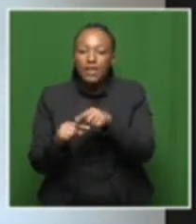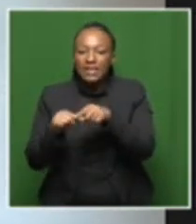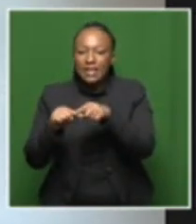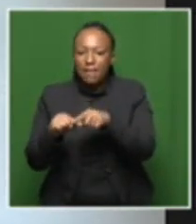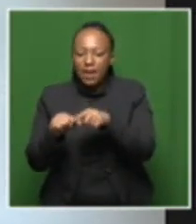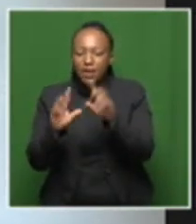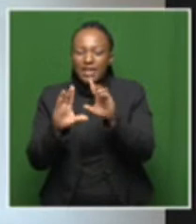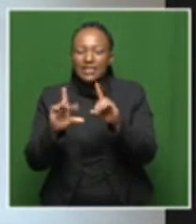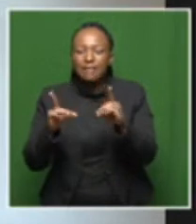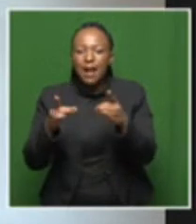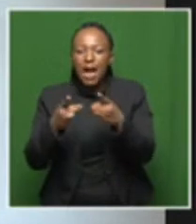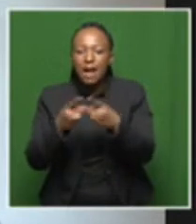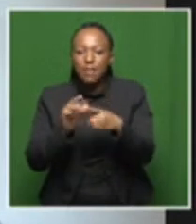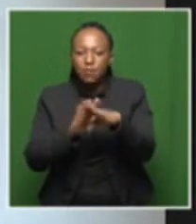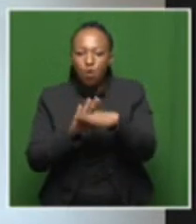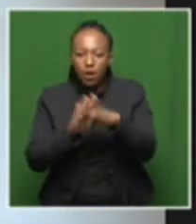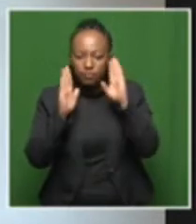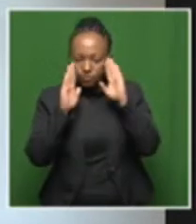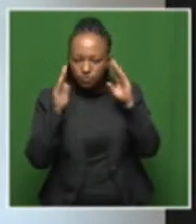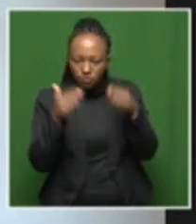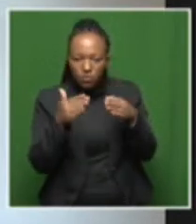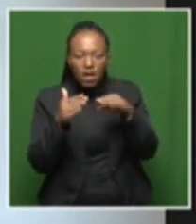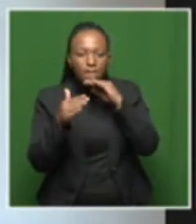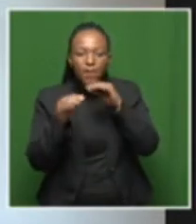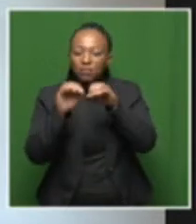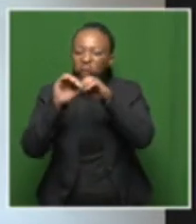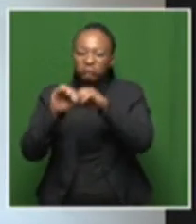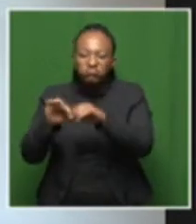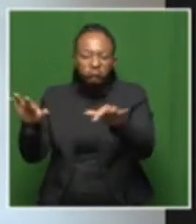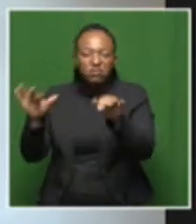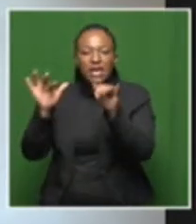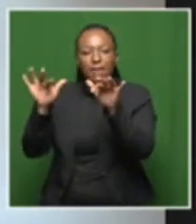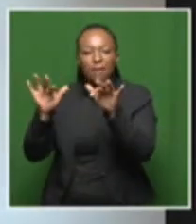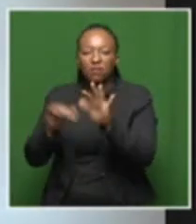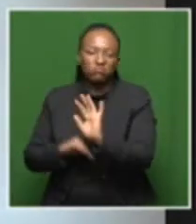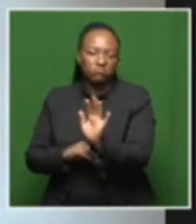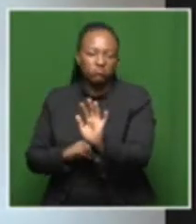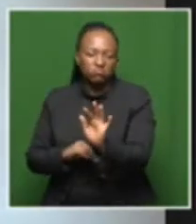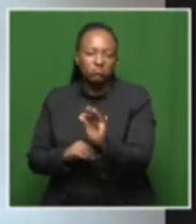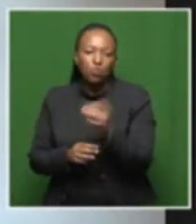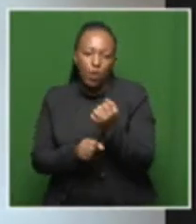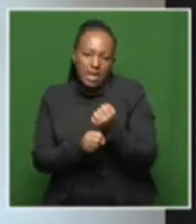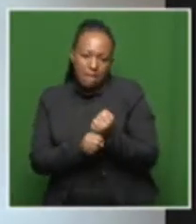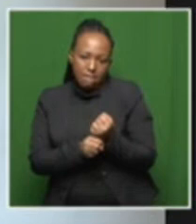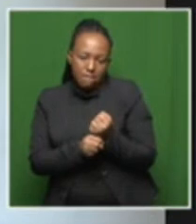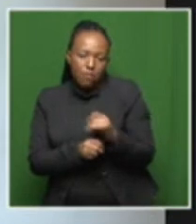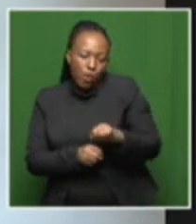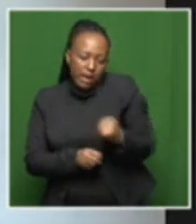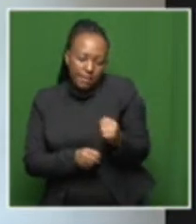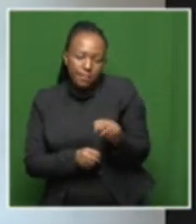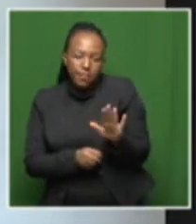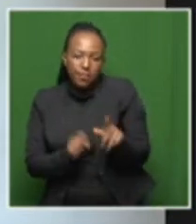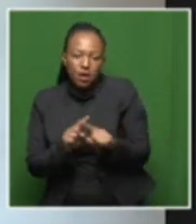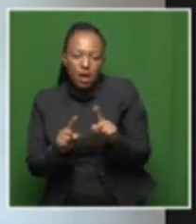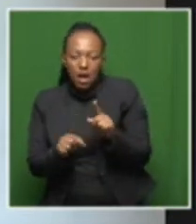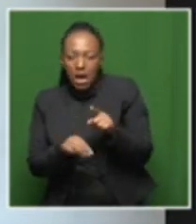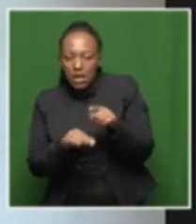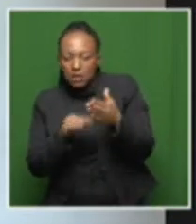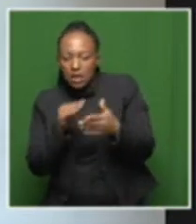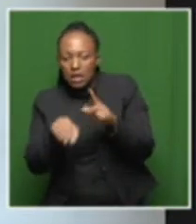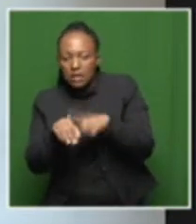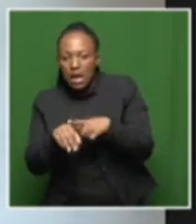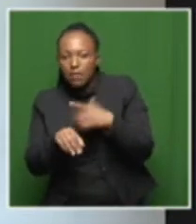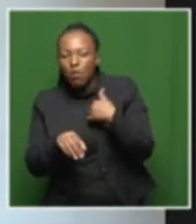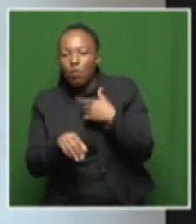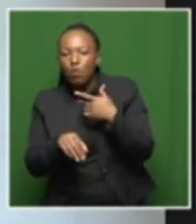the department program. So we're not putting it into the general population yet, until we've reestablished the whole pipeline of